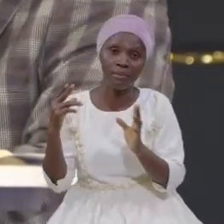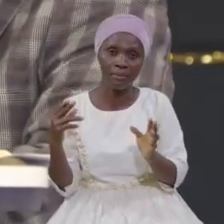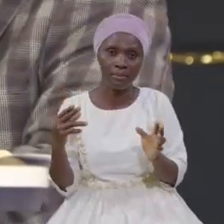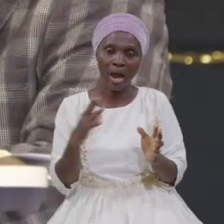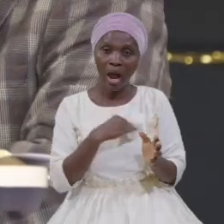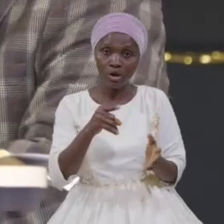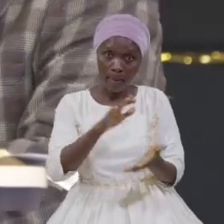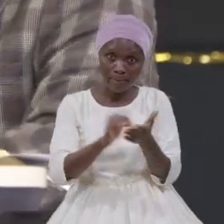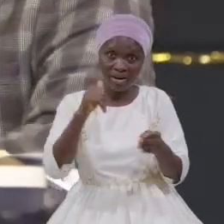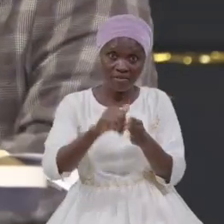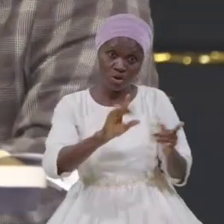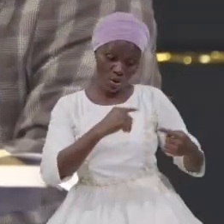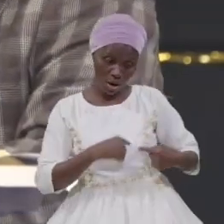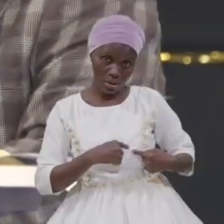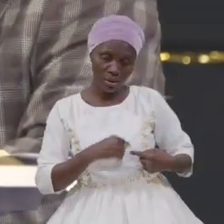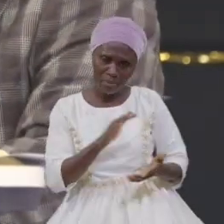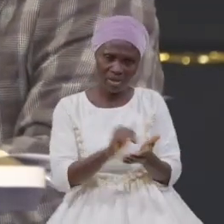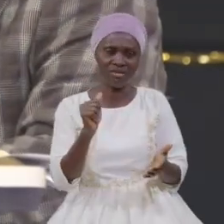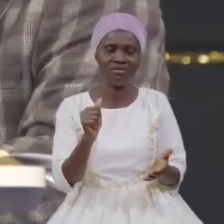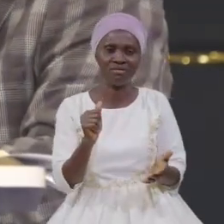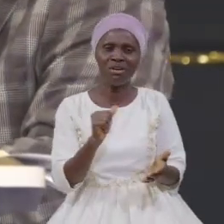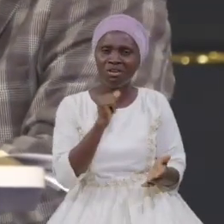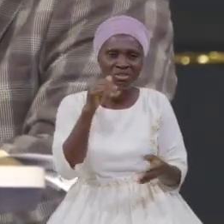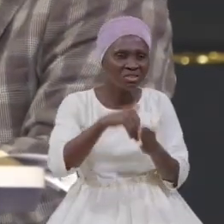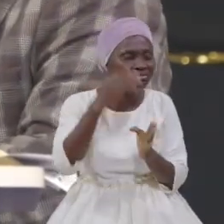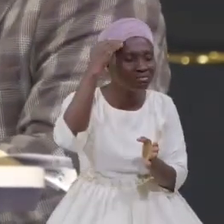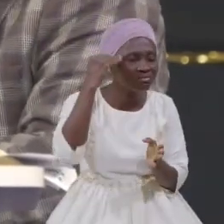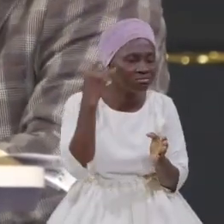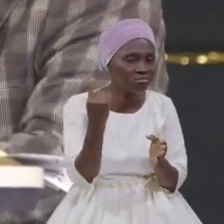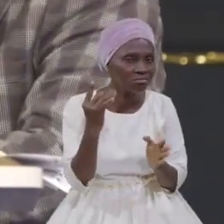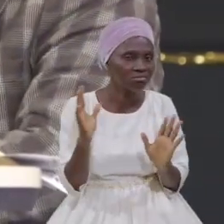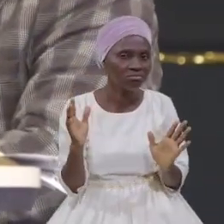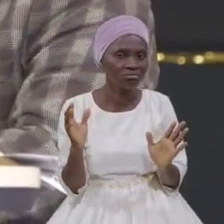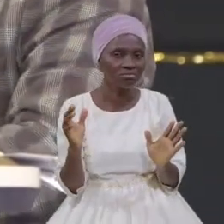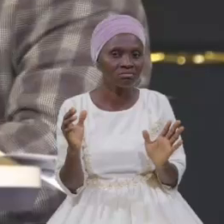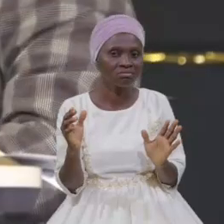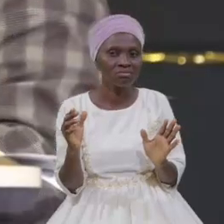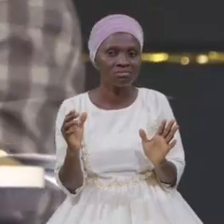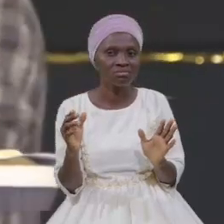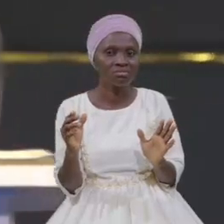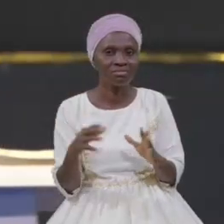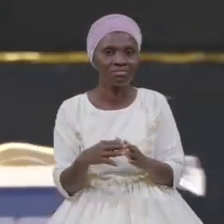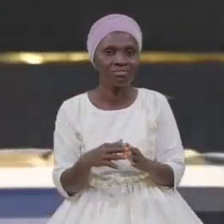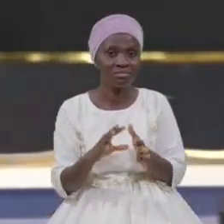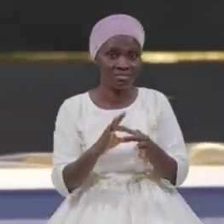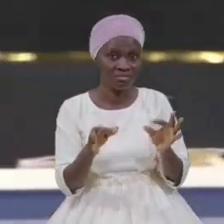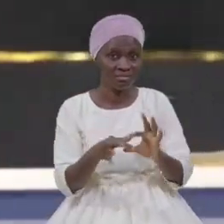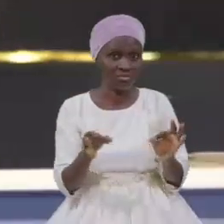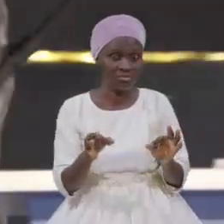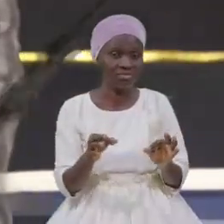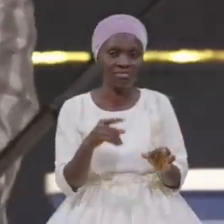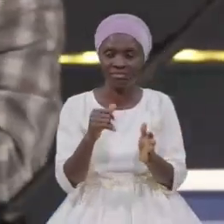heart. Believe, not in your head. I want you. You know, in primary school where they